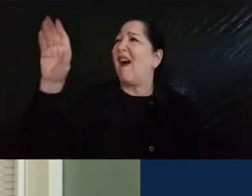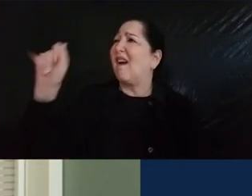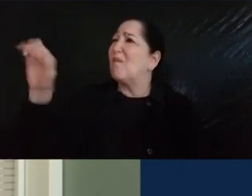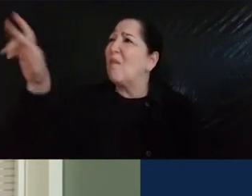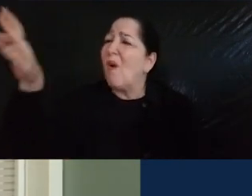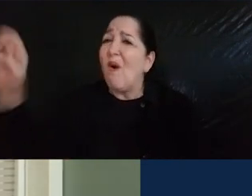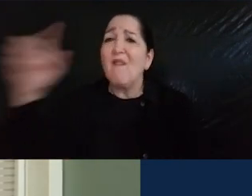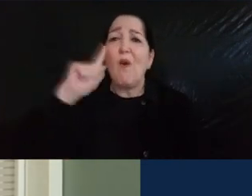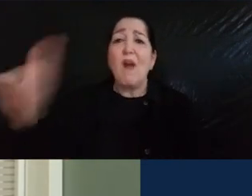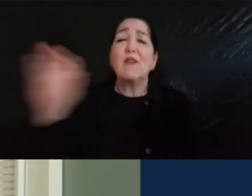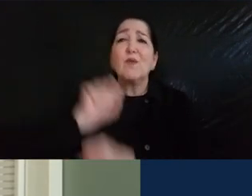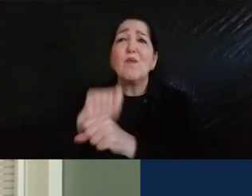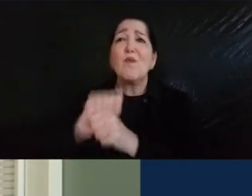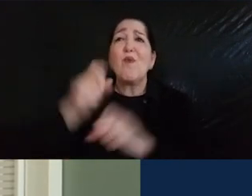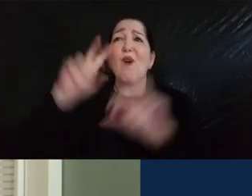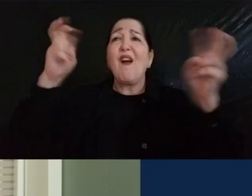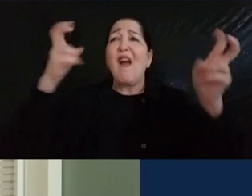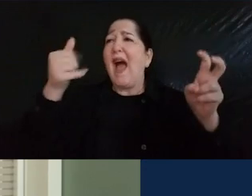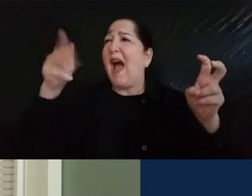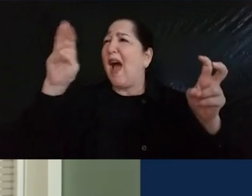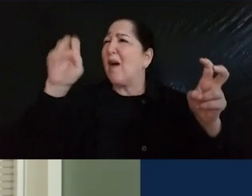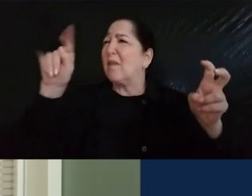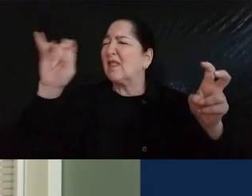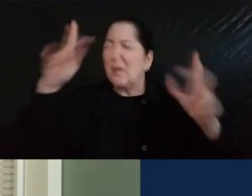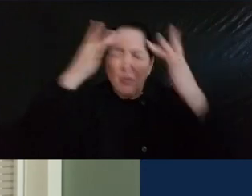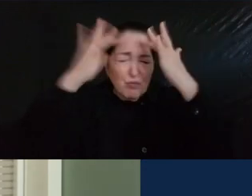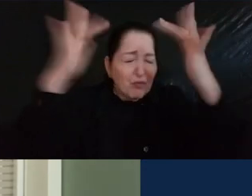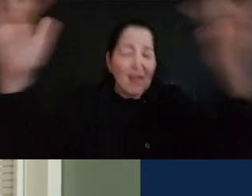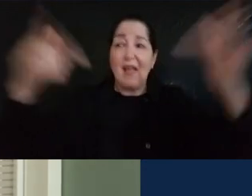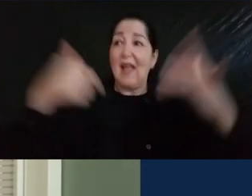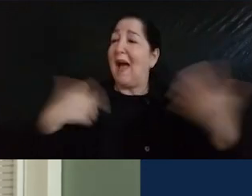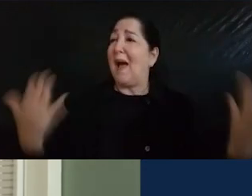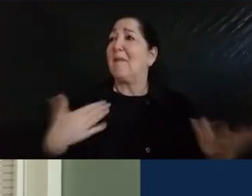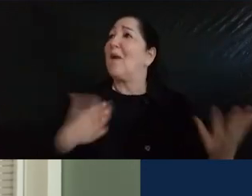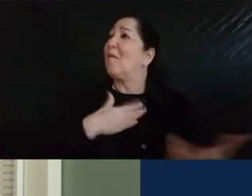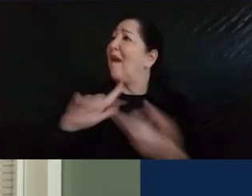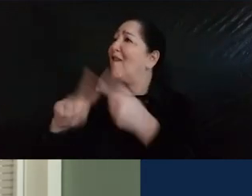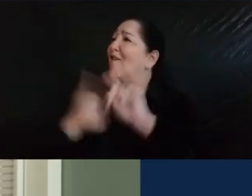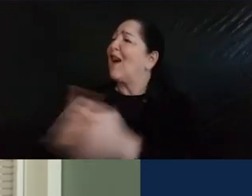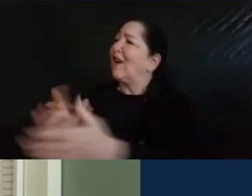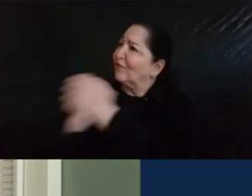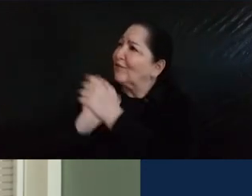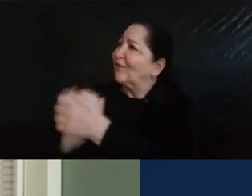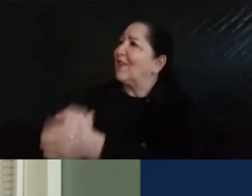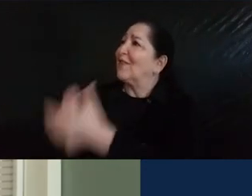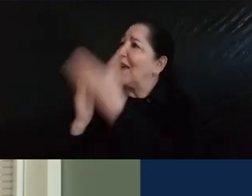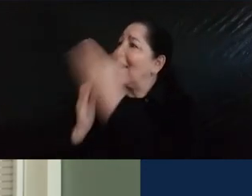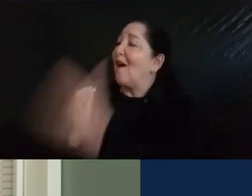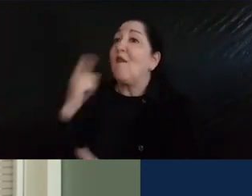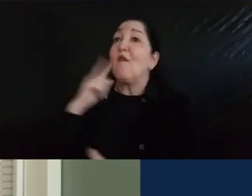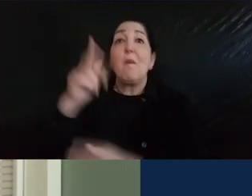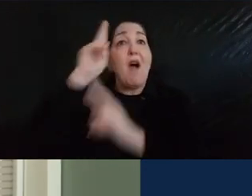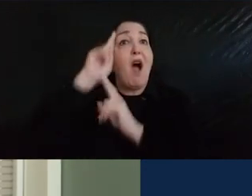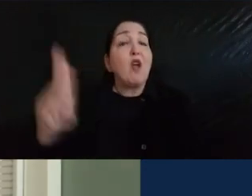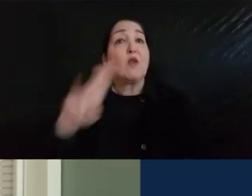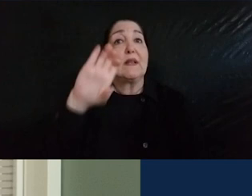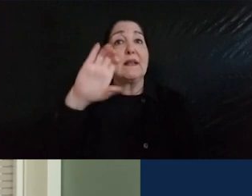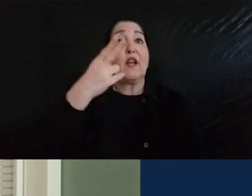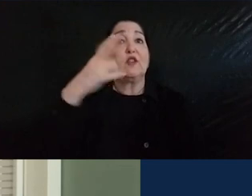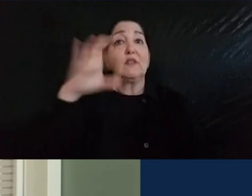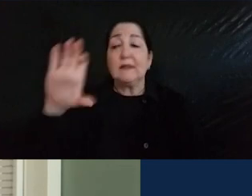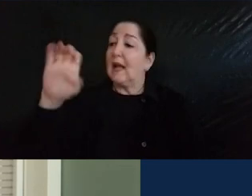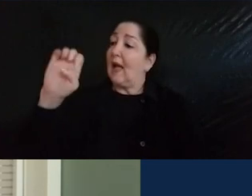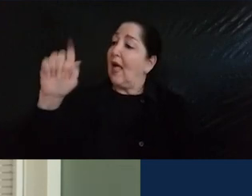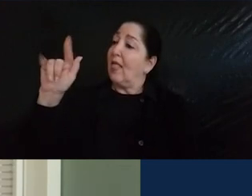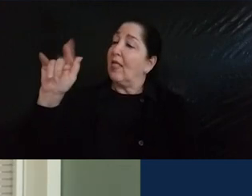brilliant work in Hamilton. I'm here today to congratulate my friend on being honored with the CHC